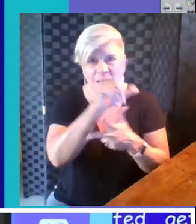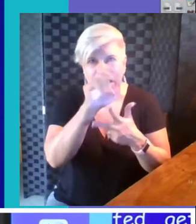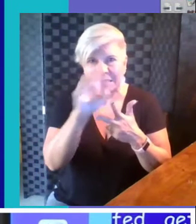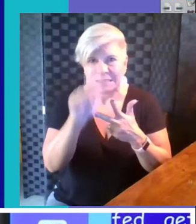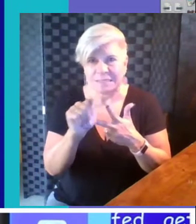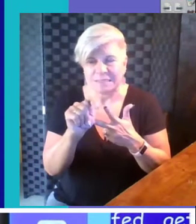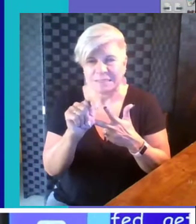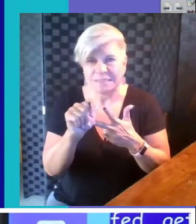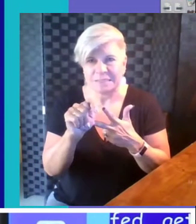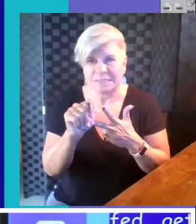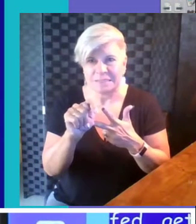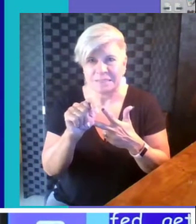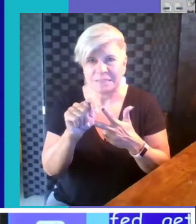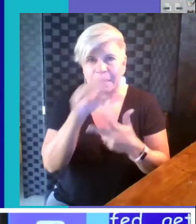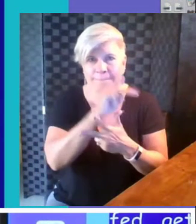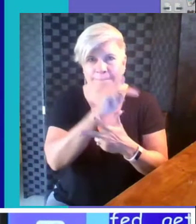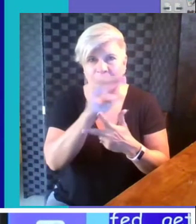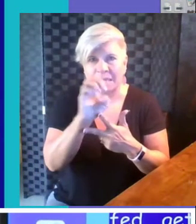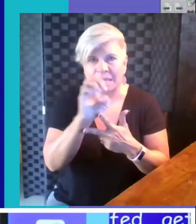L-et,